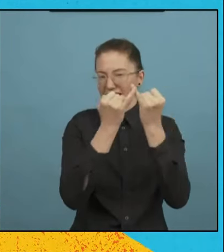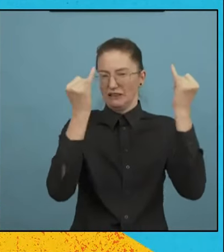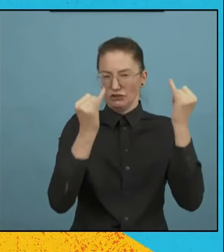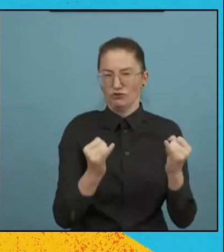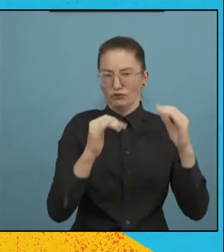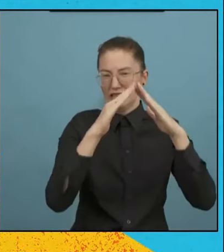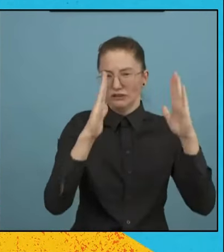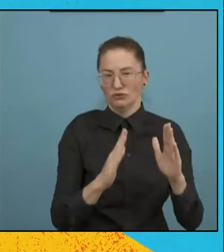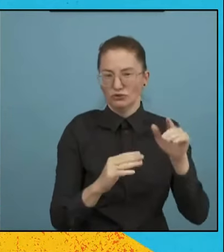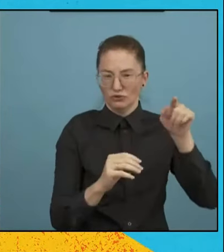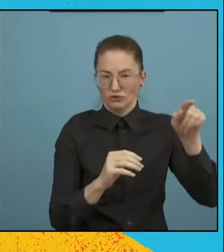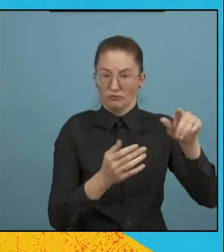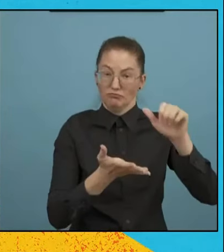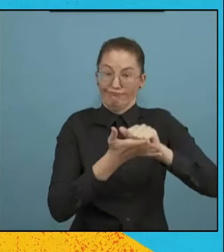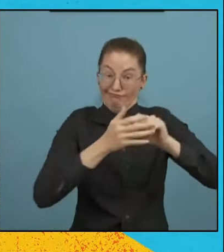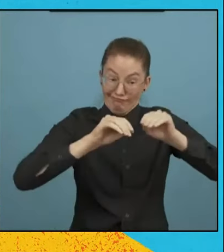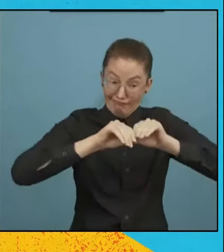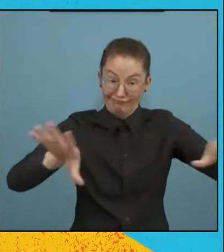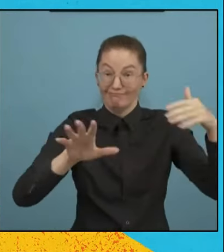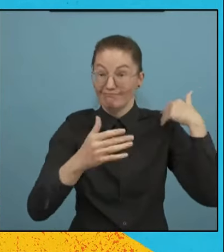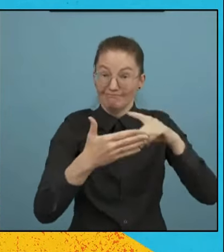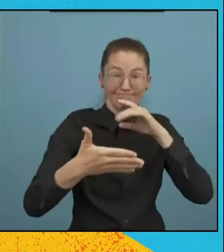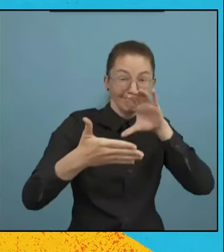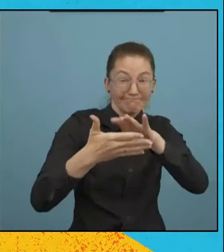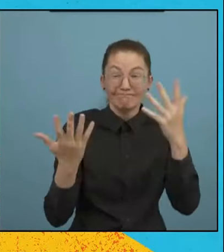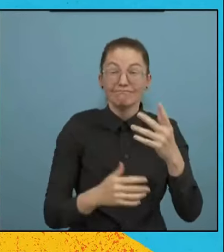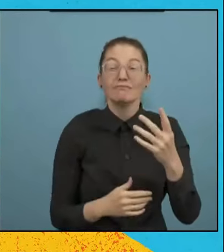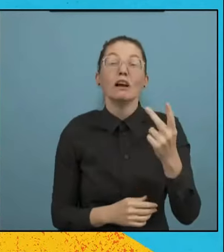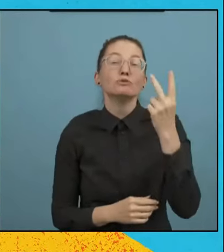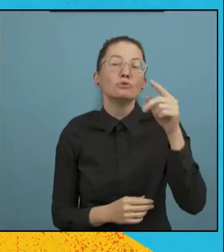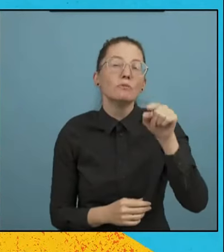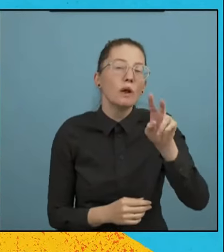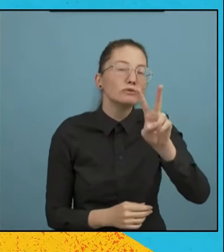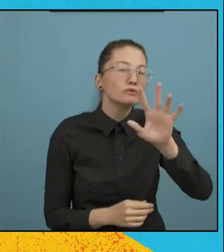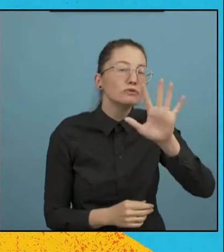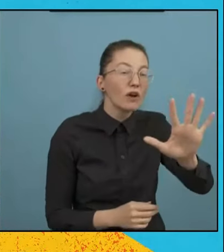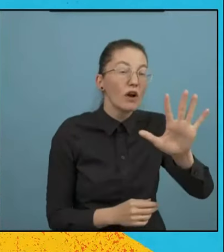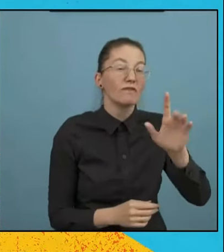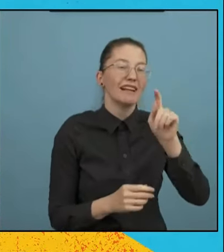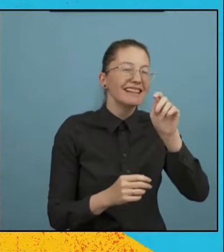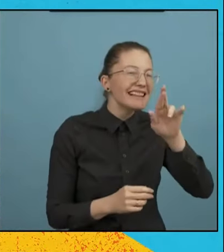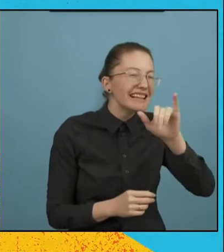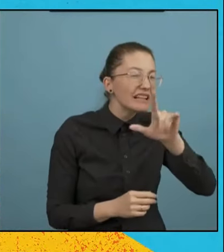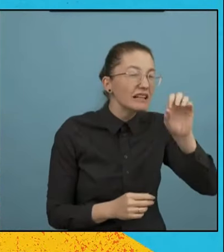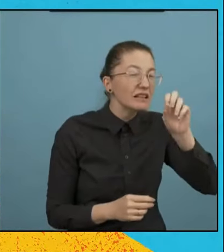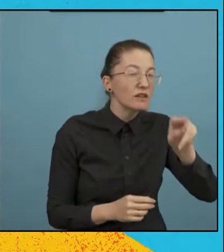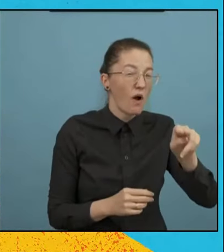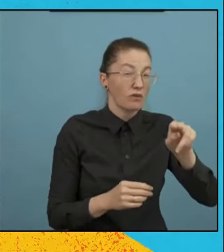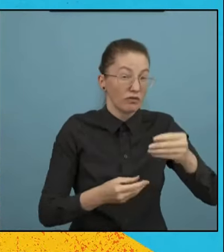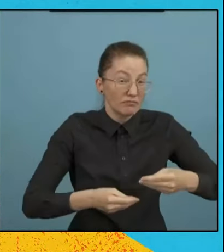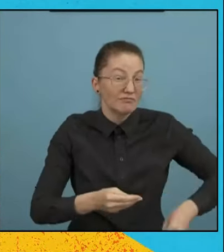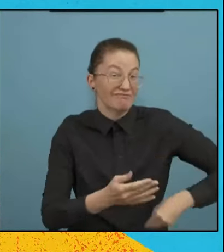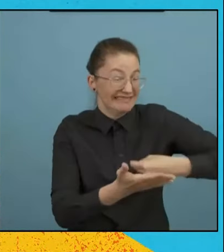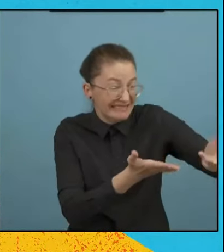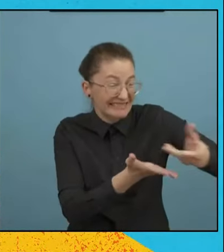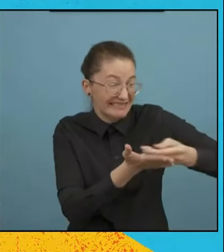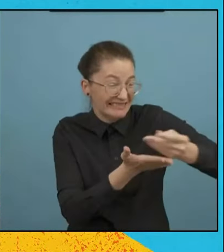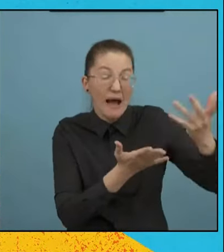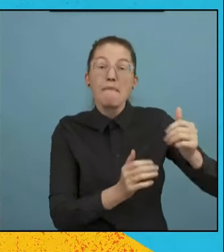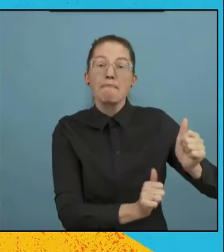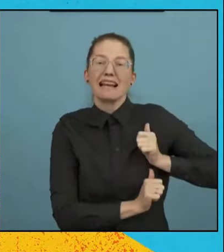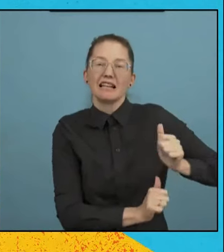direct challenge to those who think that you can put the SDGs aside and find another way of conducting international relations. So for